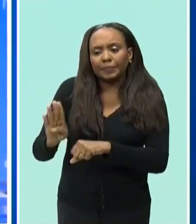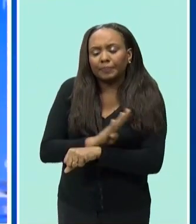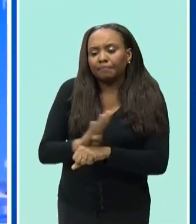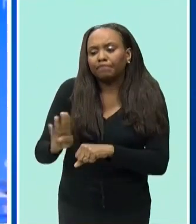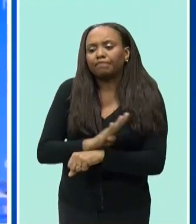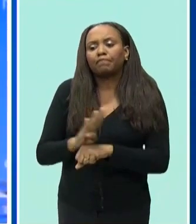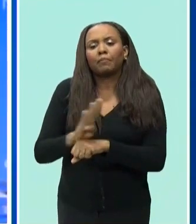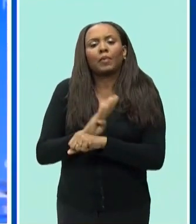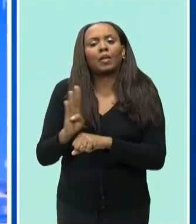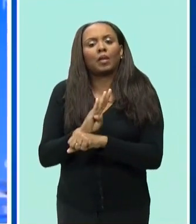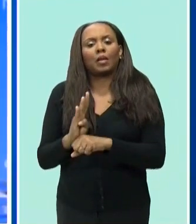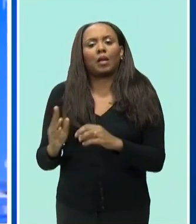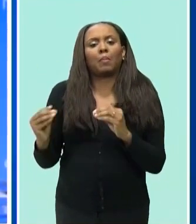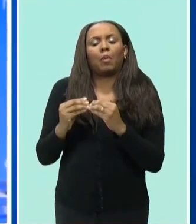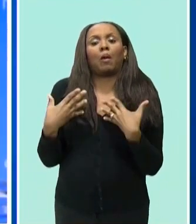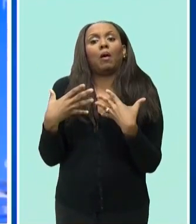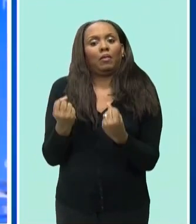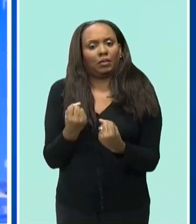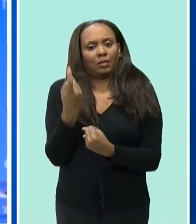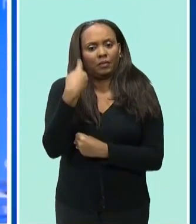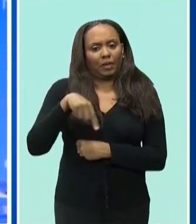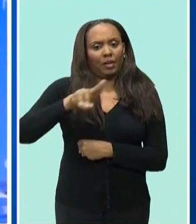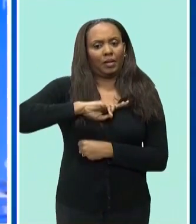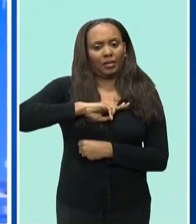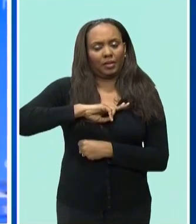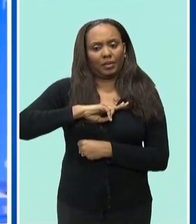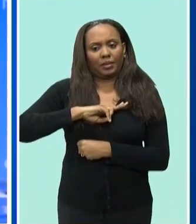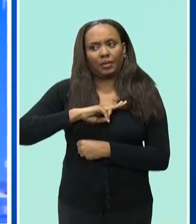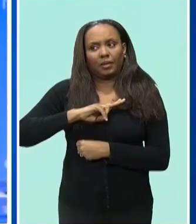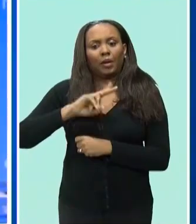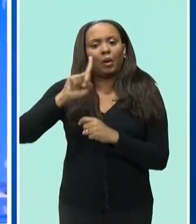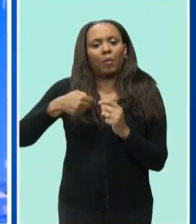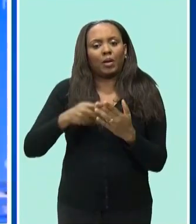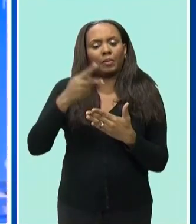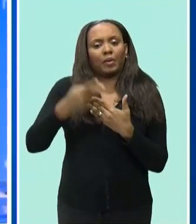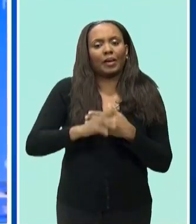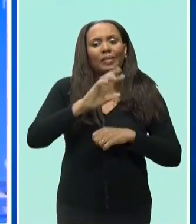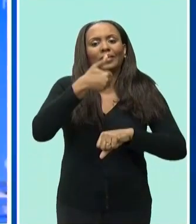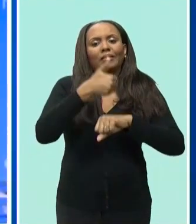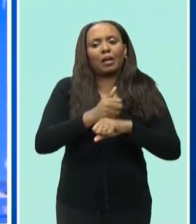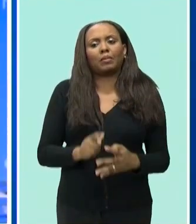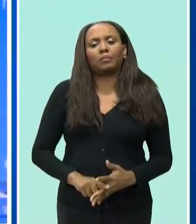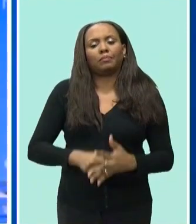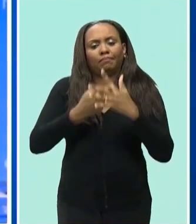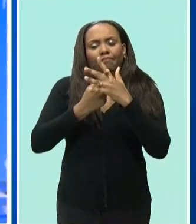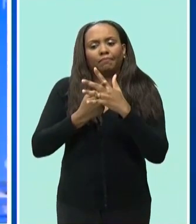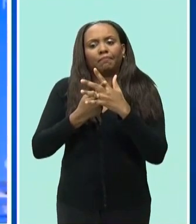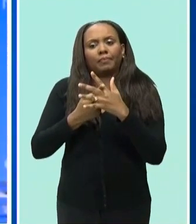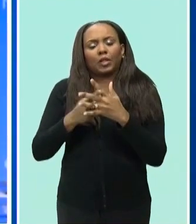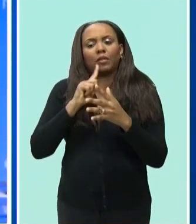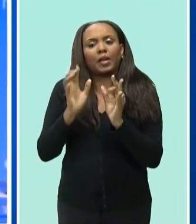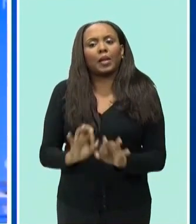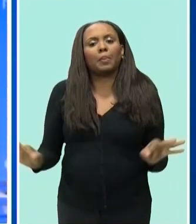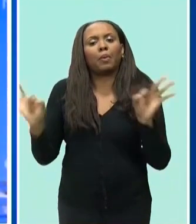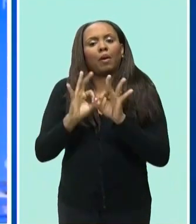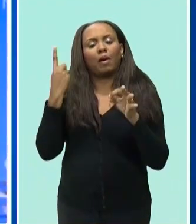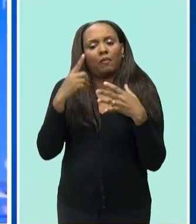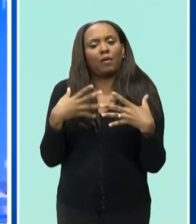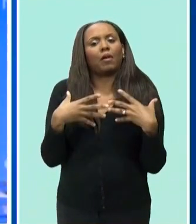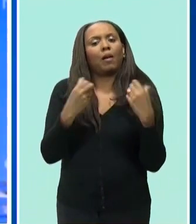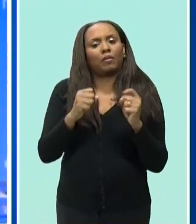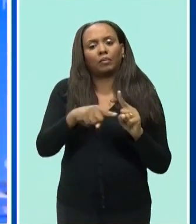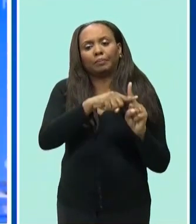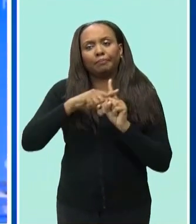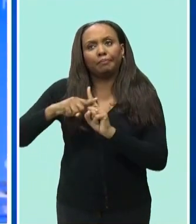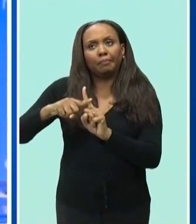of confidence as the program is implemented. It's essential for that to happen, to return to